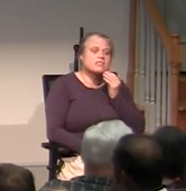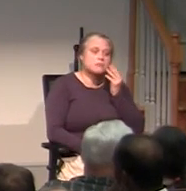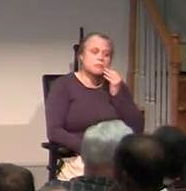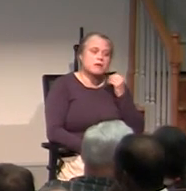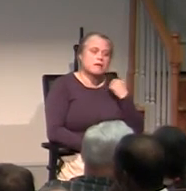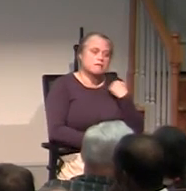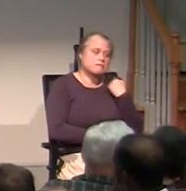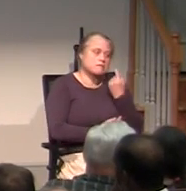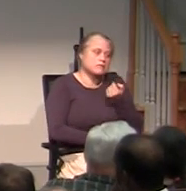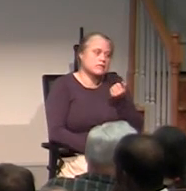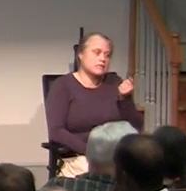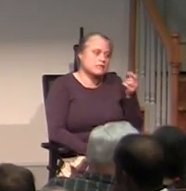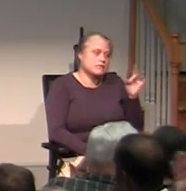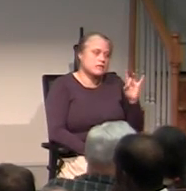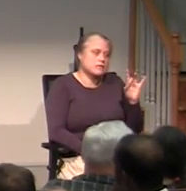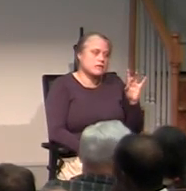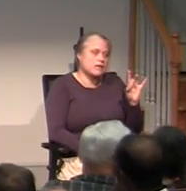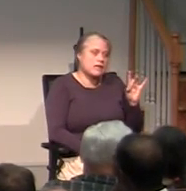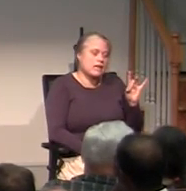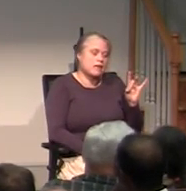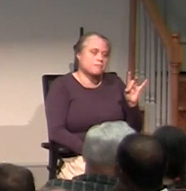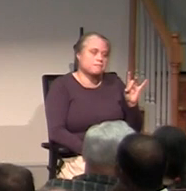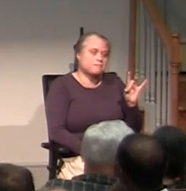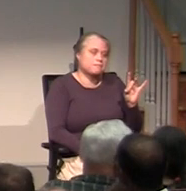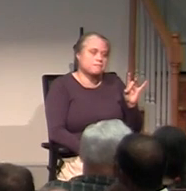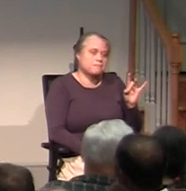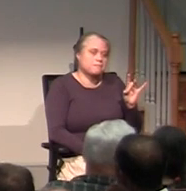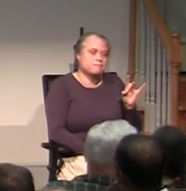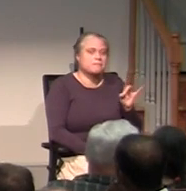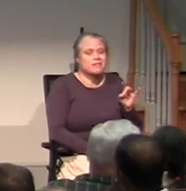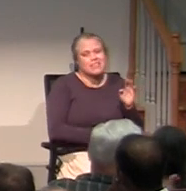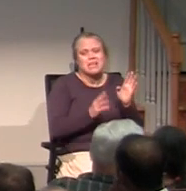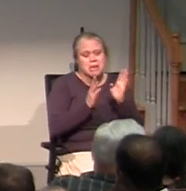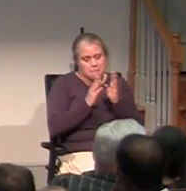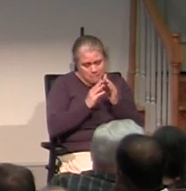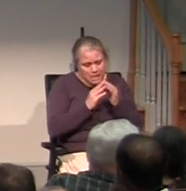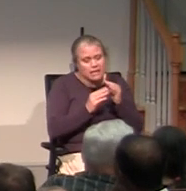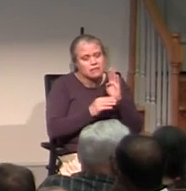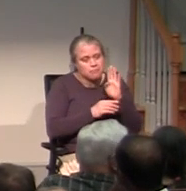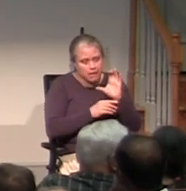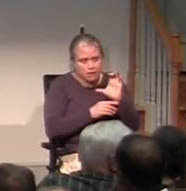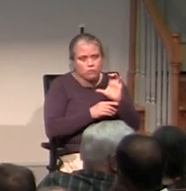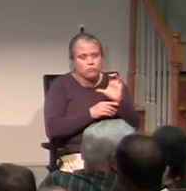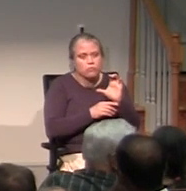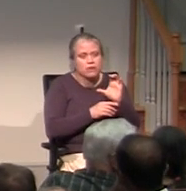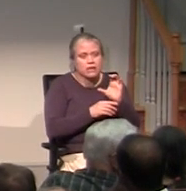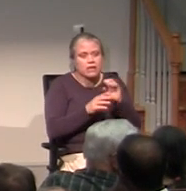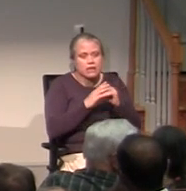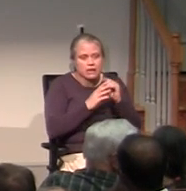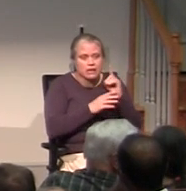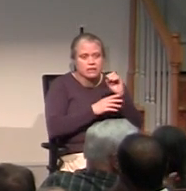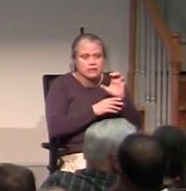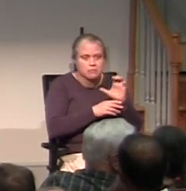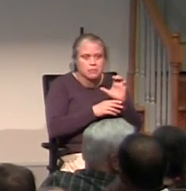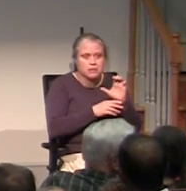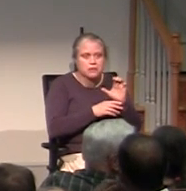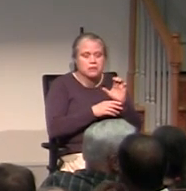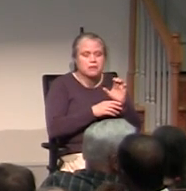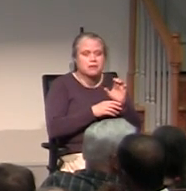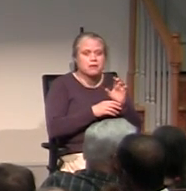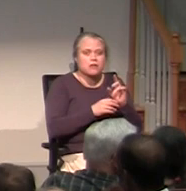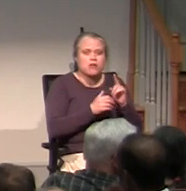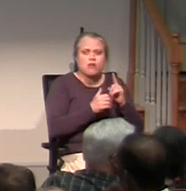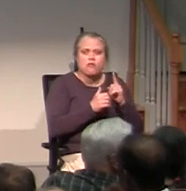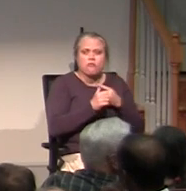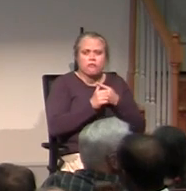1888. There were meetings in Battle Creek in November and December. The first breakthrough was in January